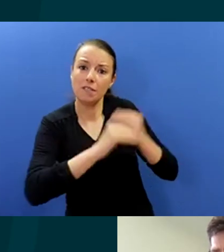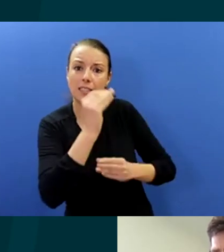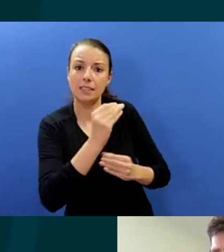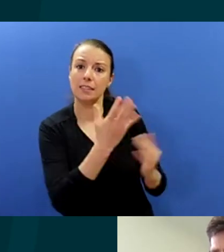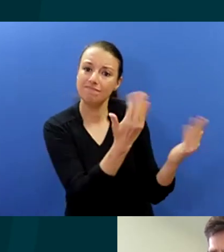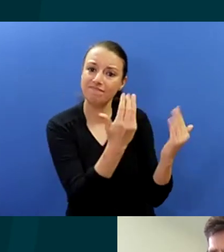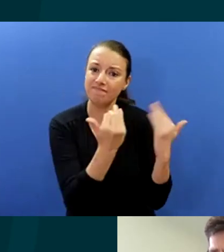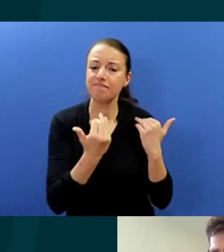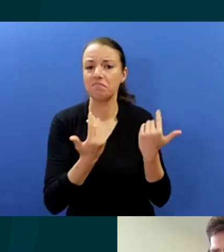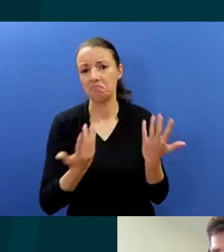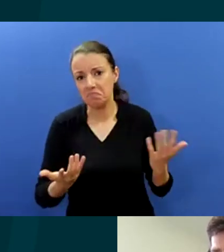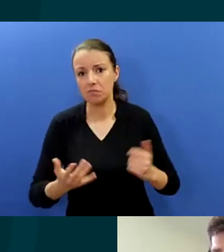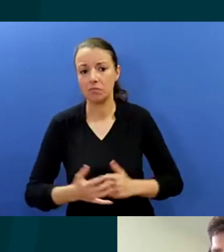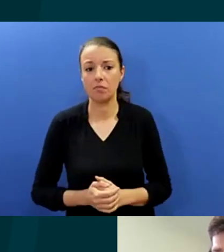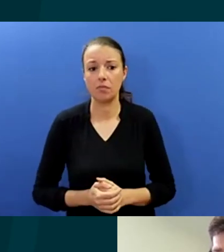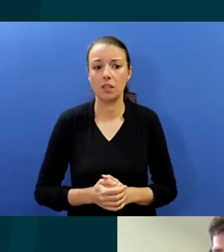of people who are quite